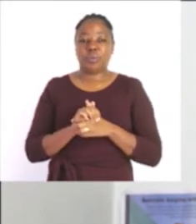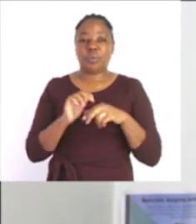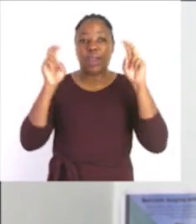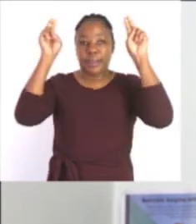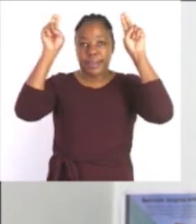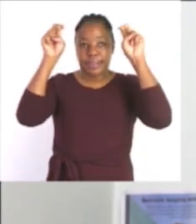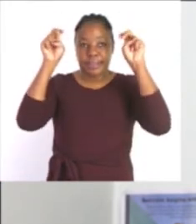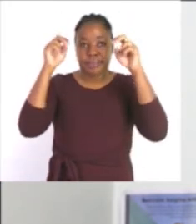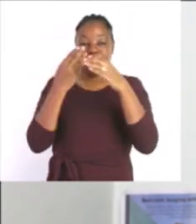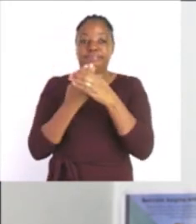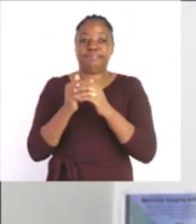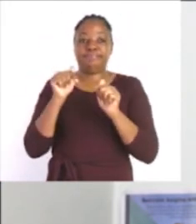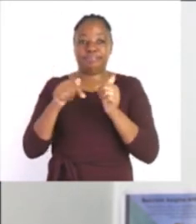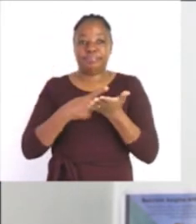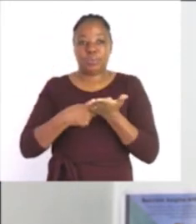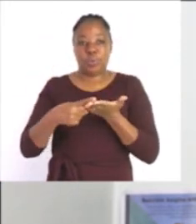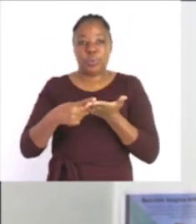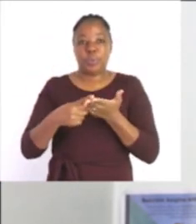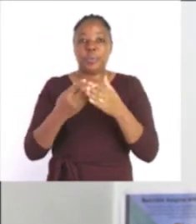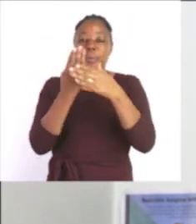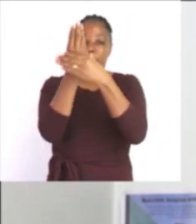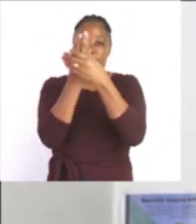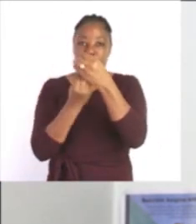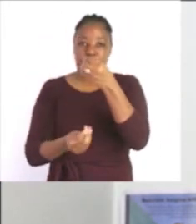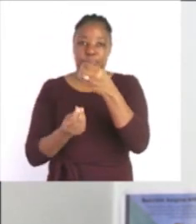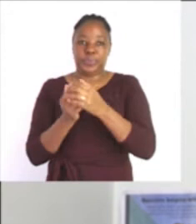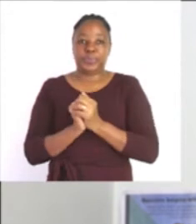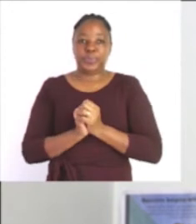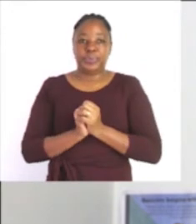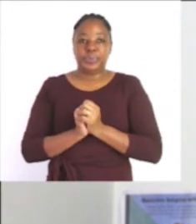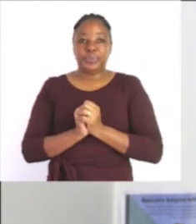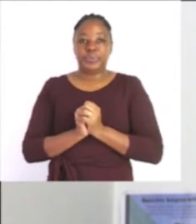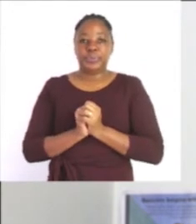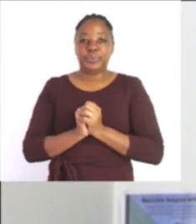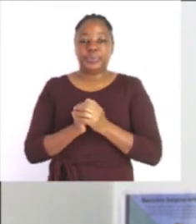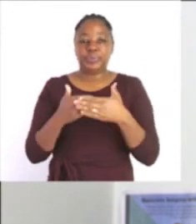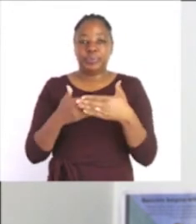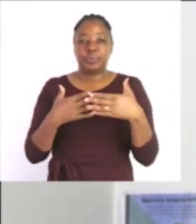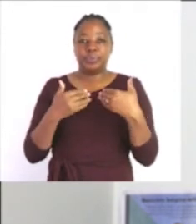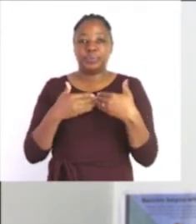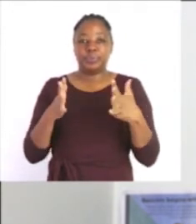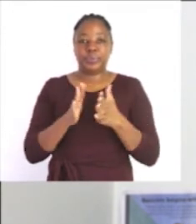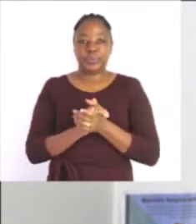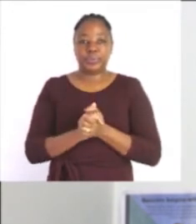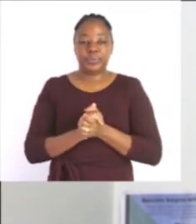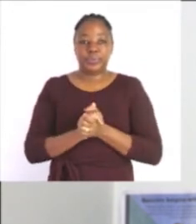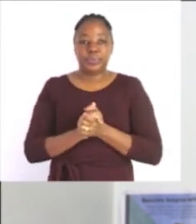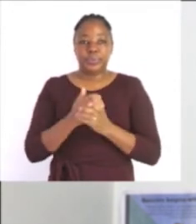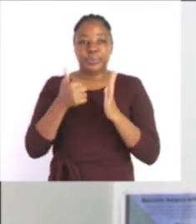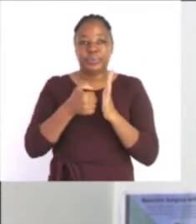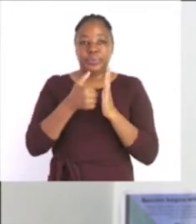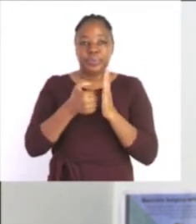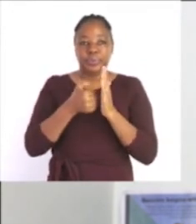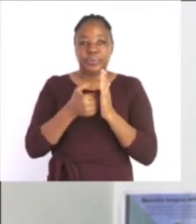or rather our theme this week has been autumn. And before we get into our lesson,